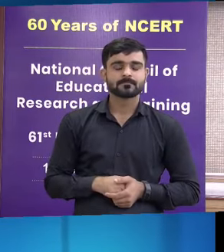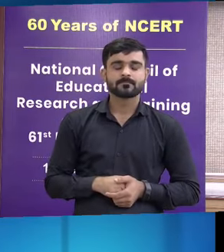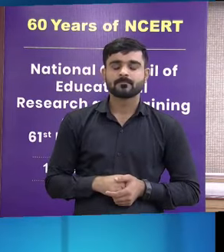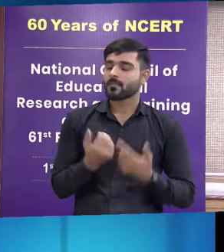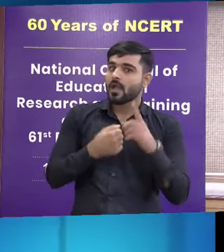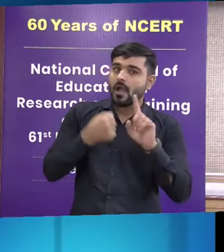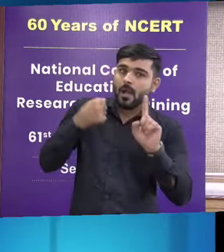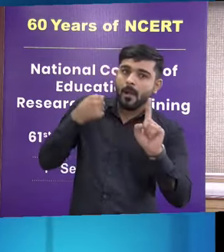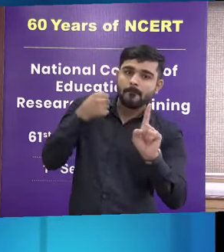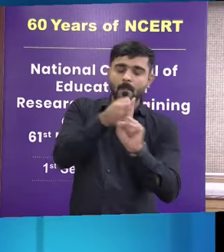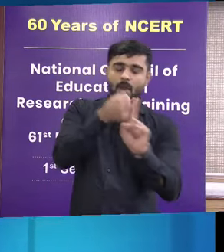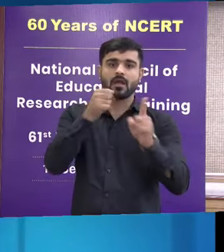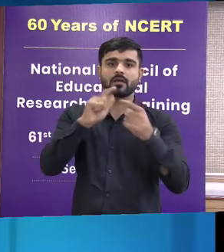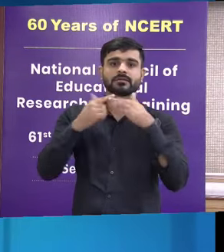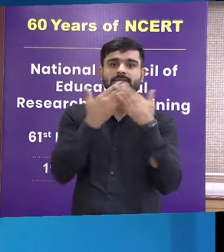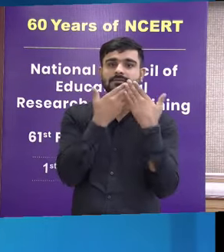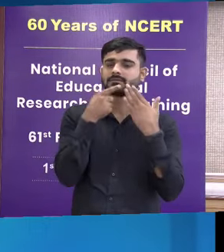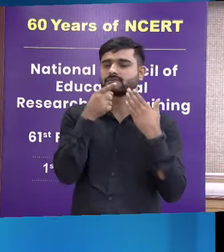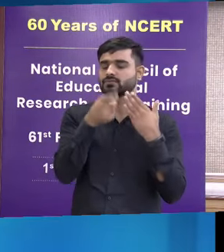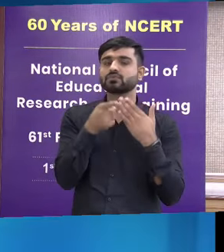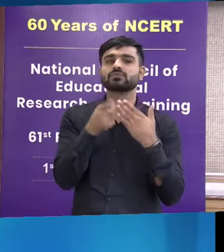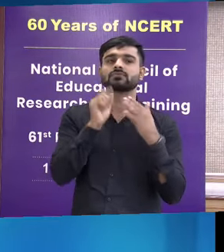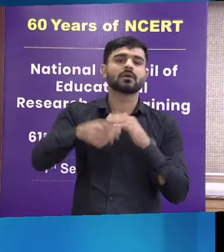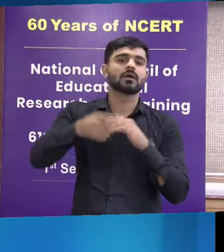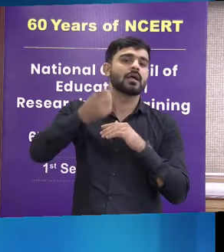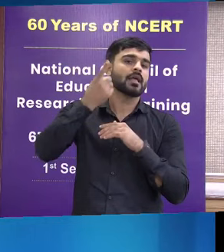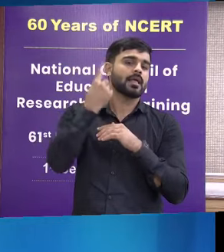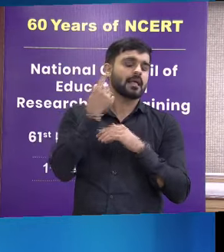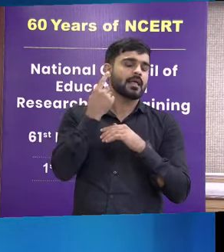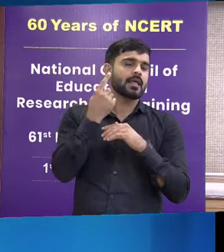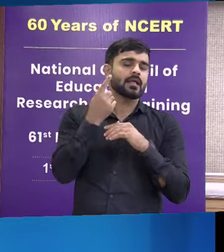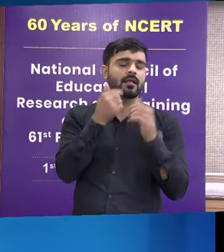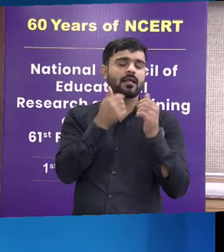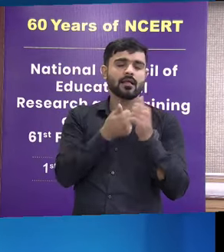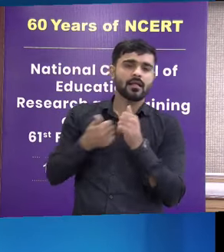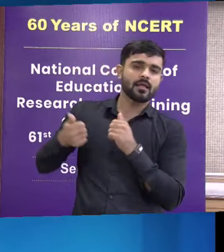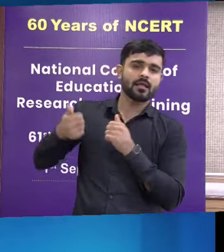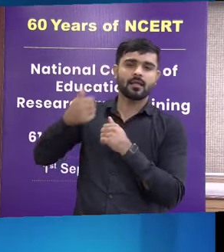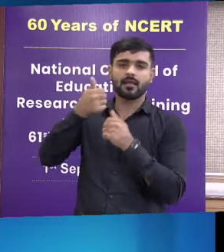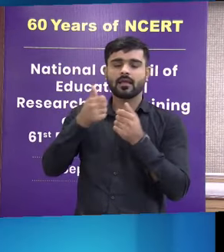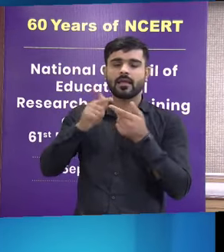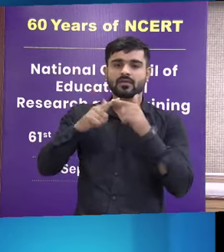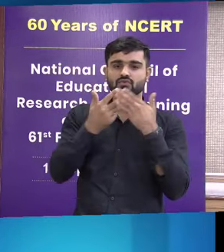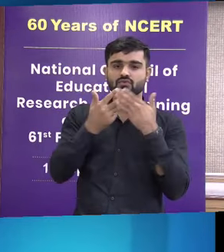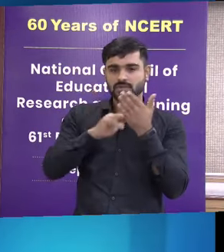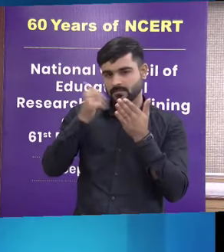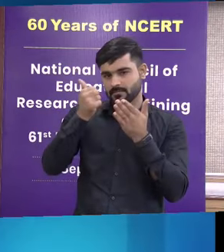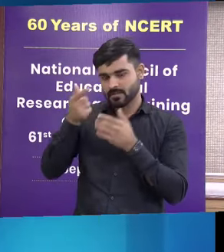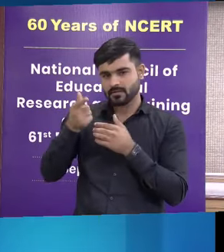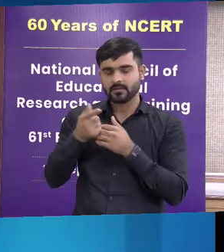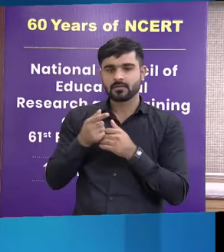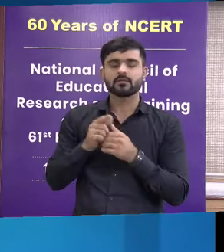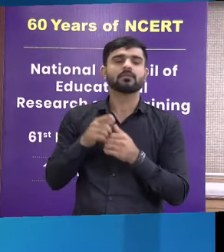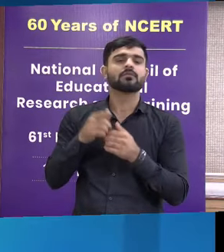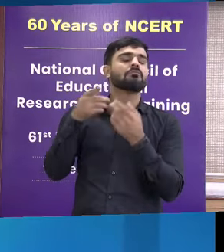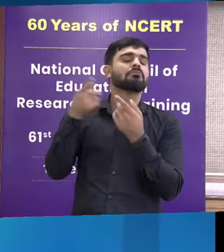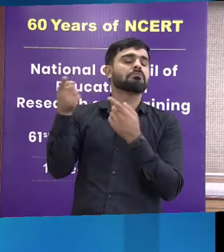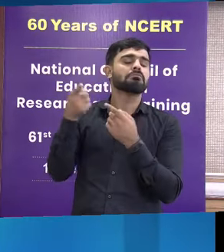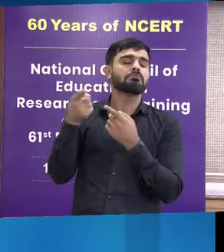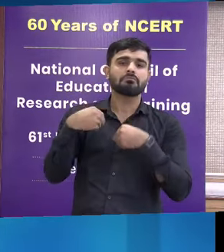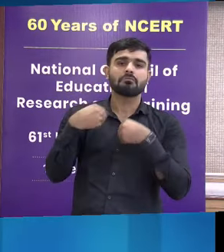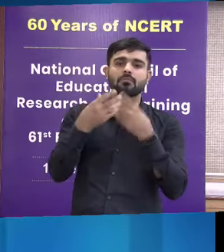impacting educations. Yesterday, our senior education minister has given